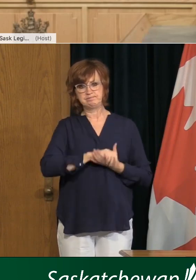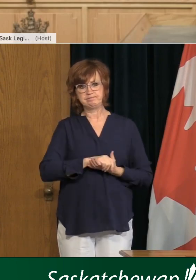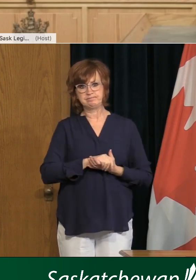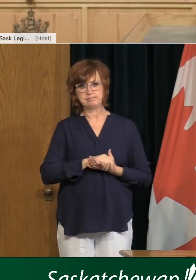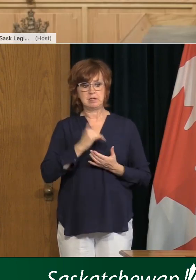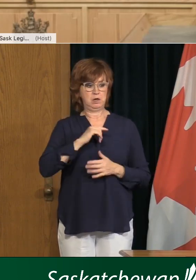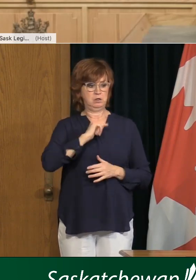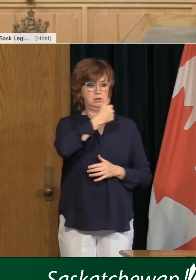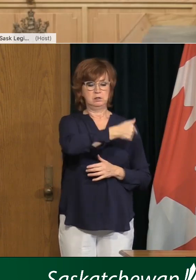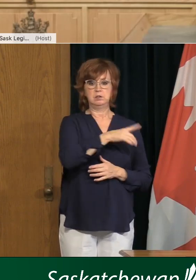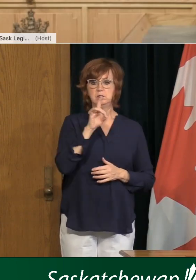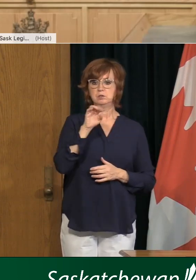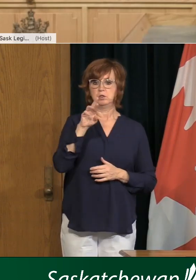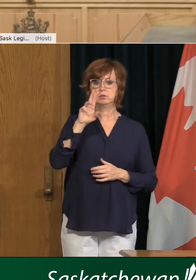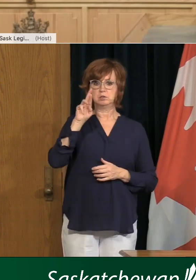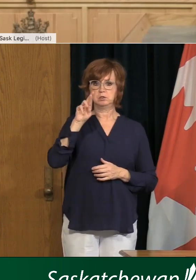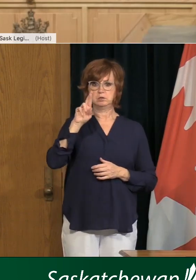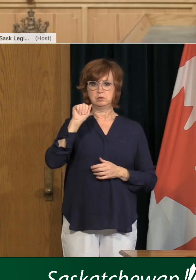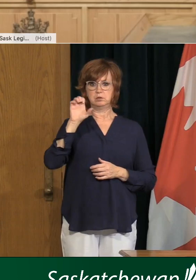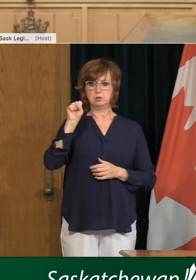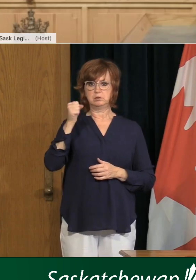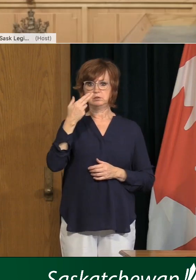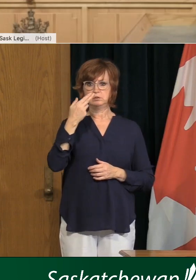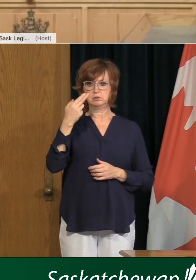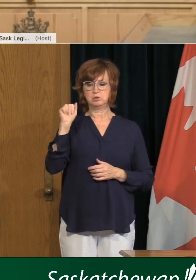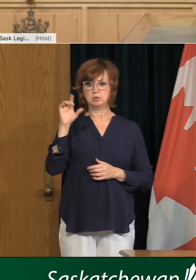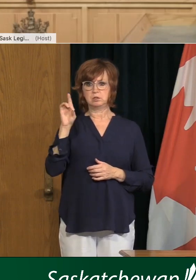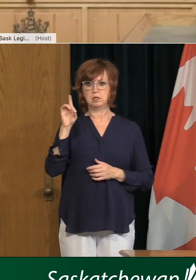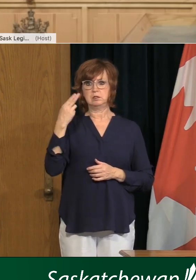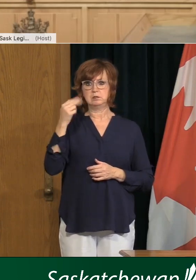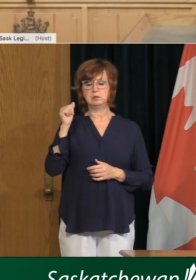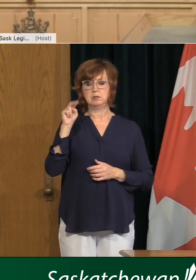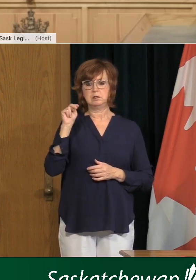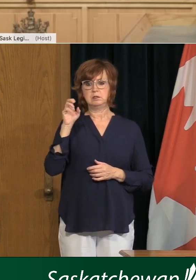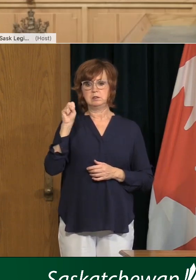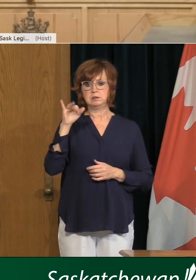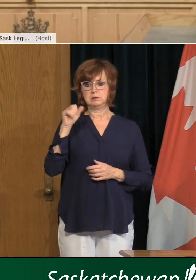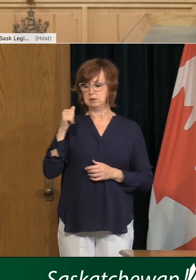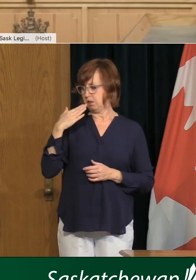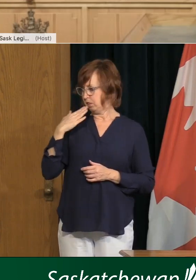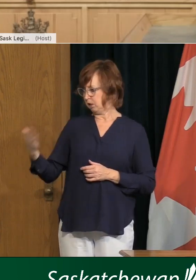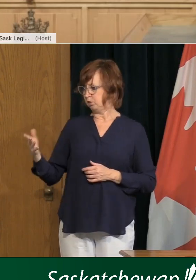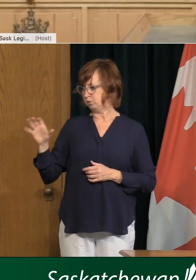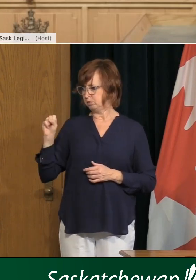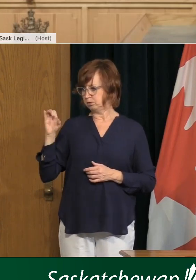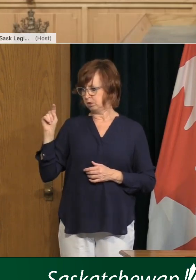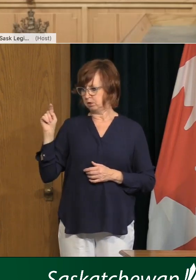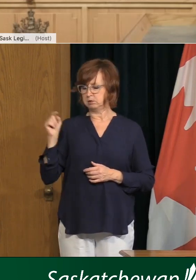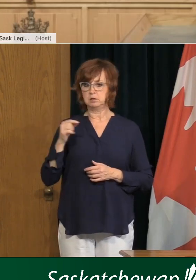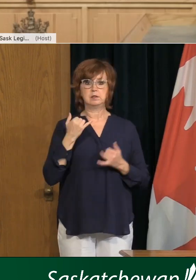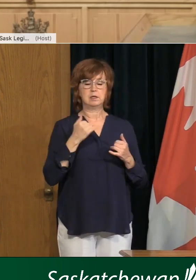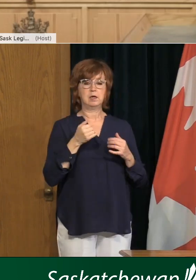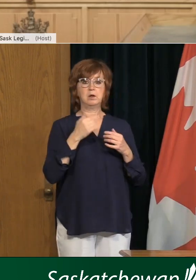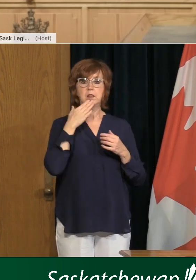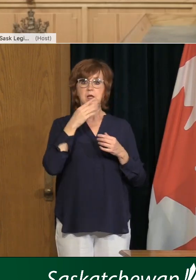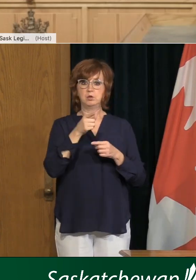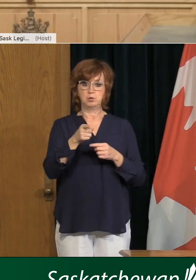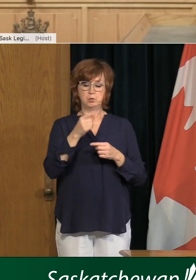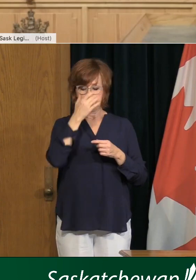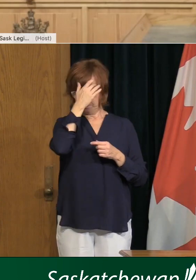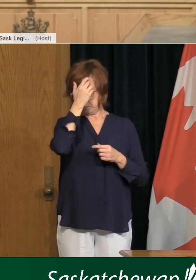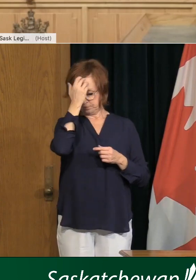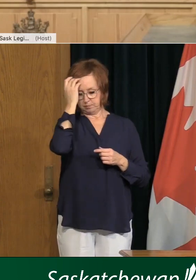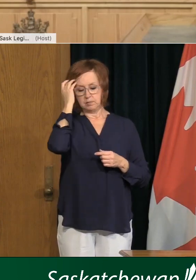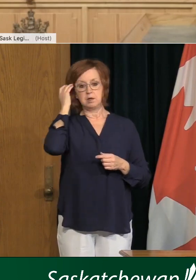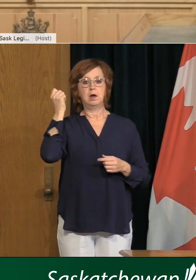you very much, Scott, and thank you everyone for this opportunity. I'd like to state at the outset, as Scott has mentioned already, that